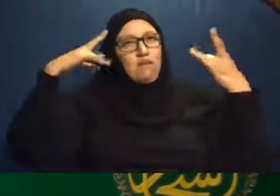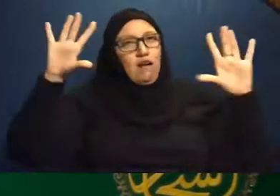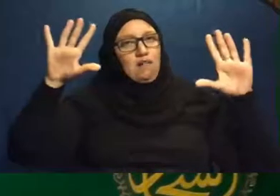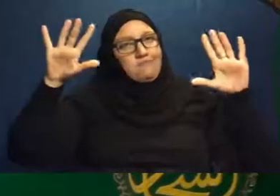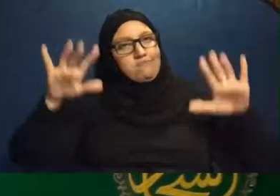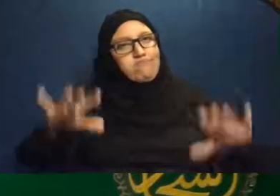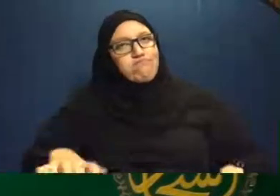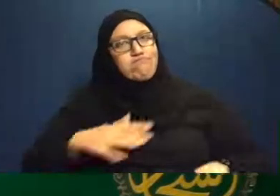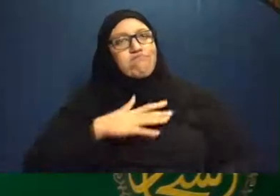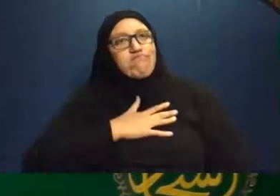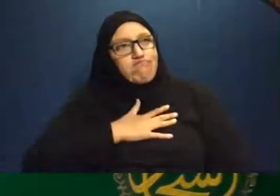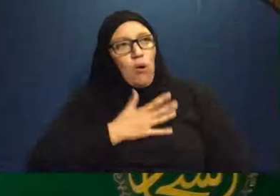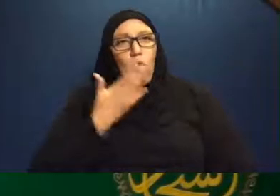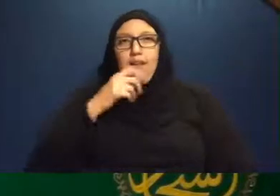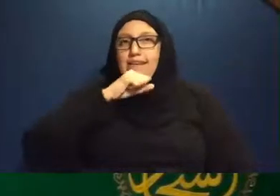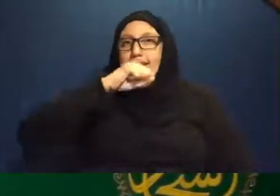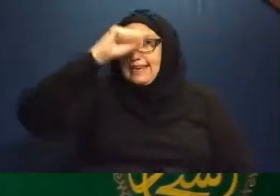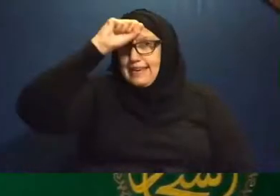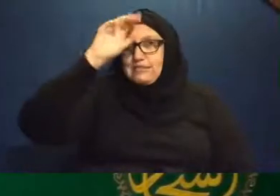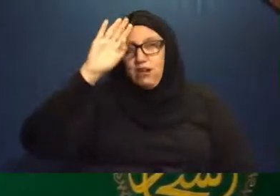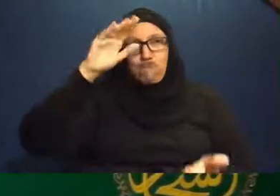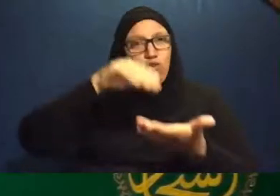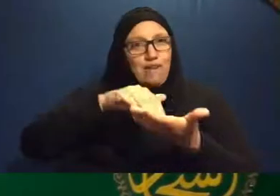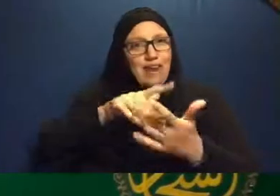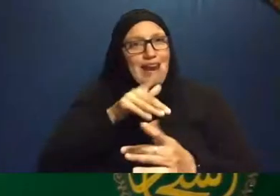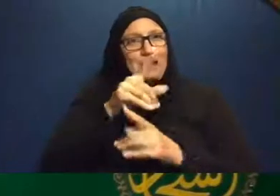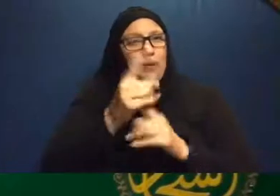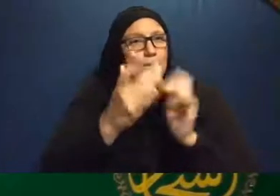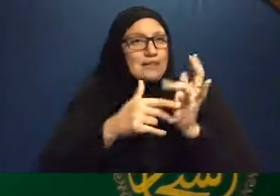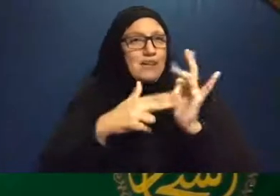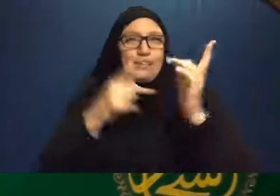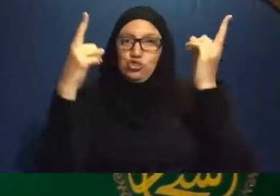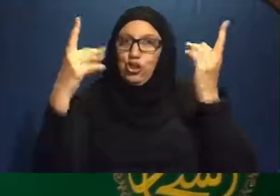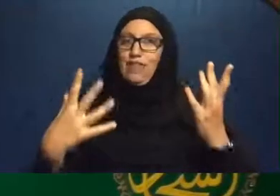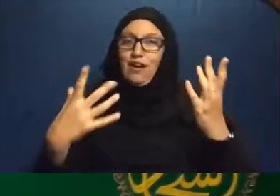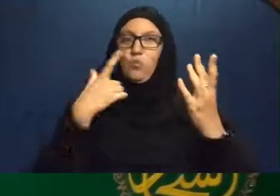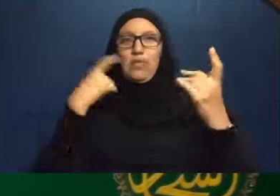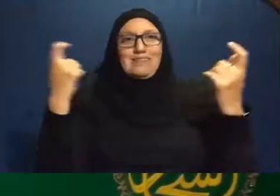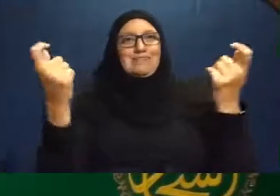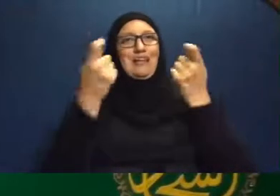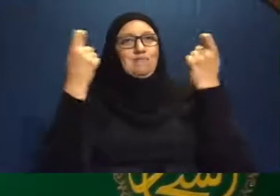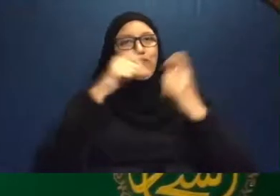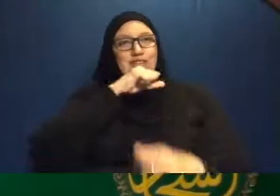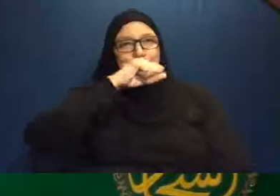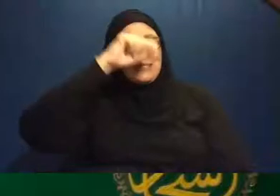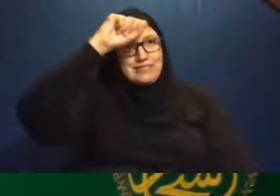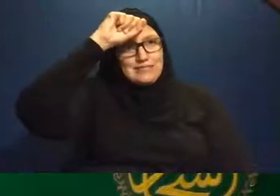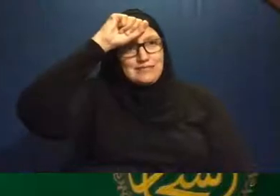rest assured that inshallah by the time that Eid hits, next Monday inshallah we are going to celebrate the